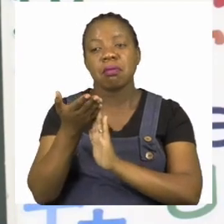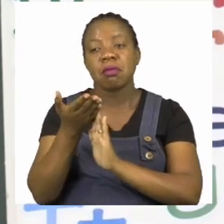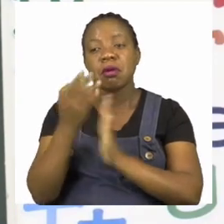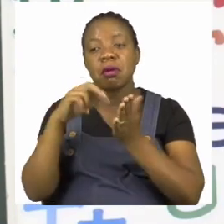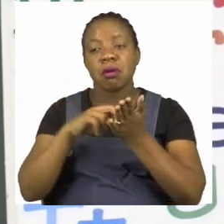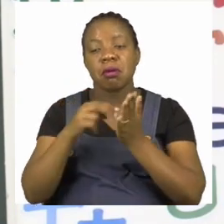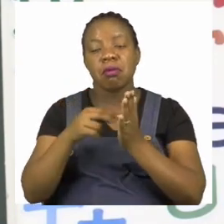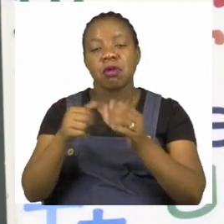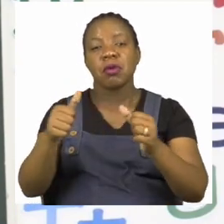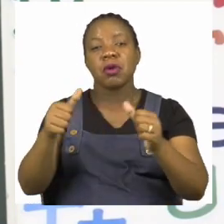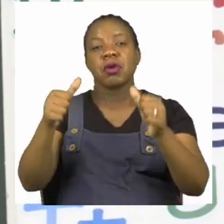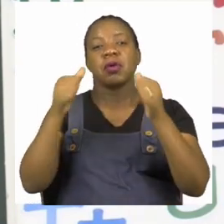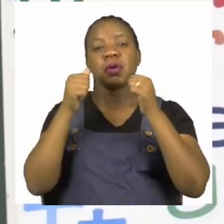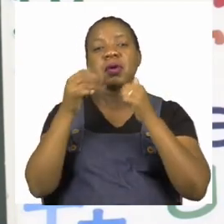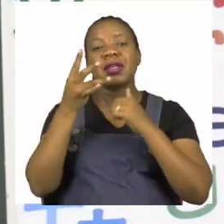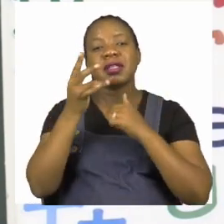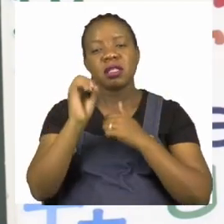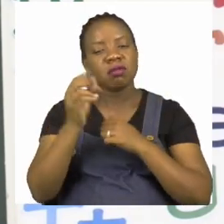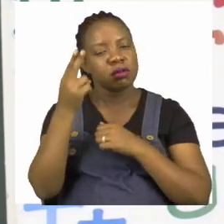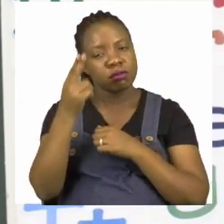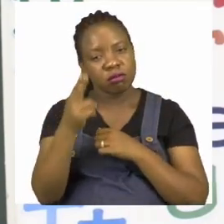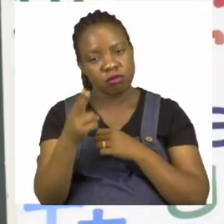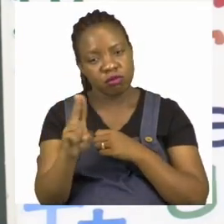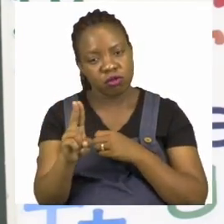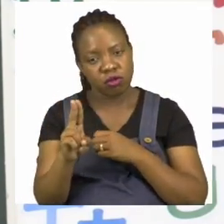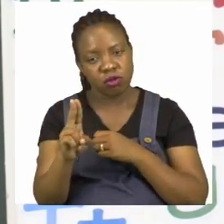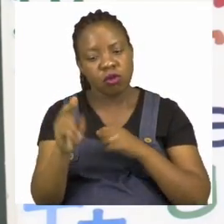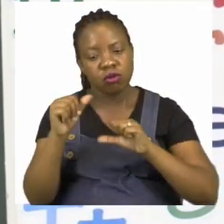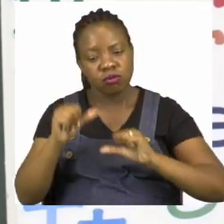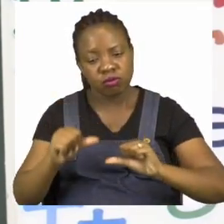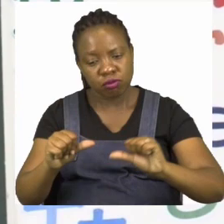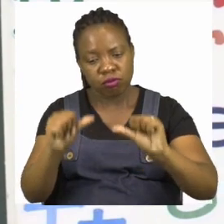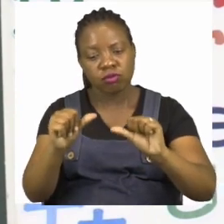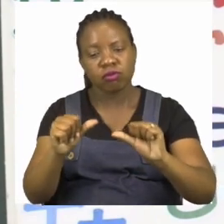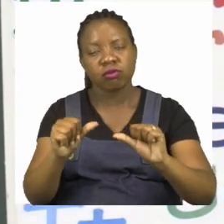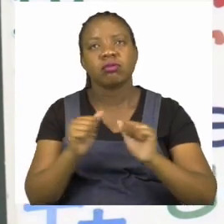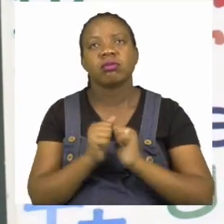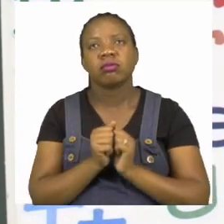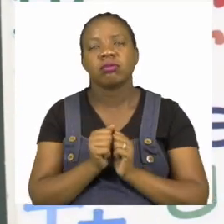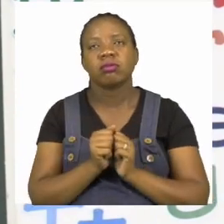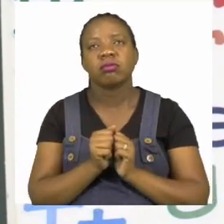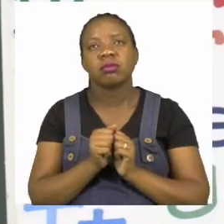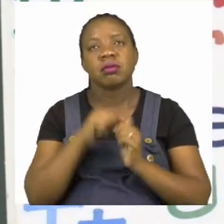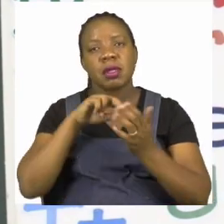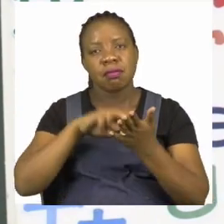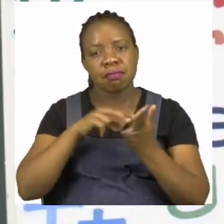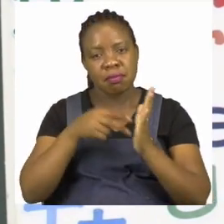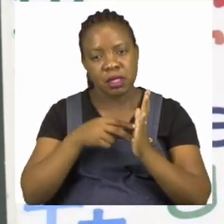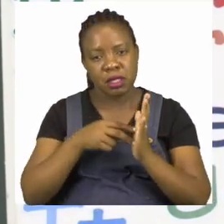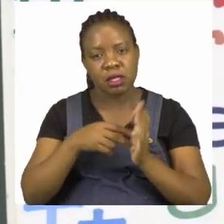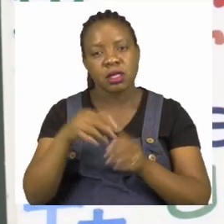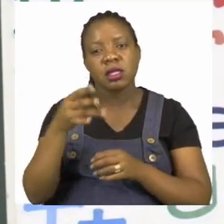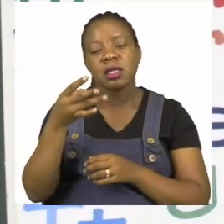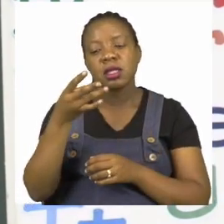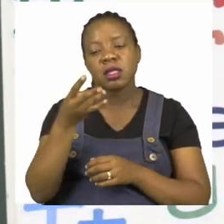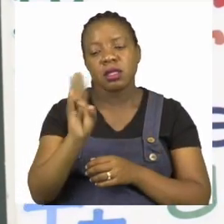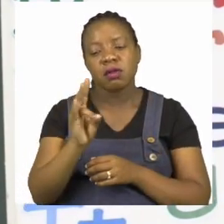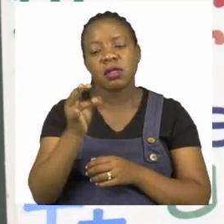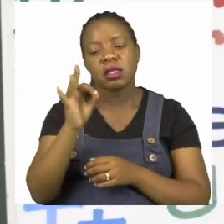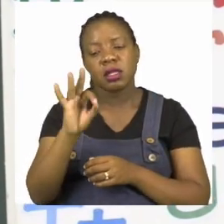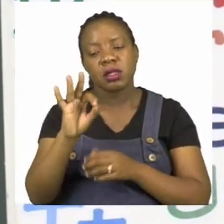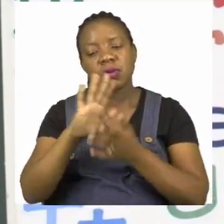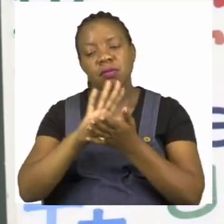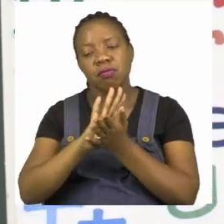the nearest tens would now be 80. So